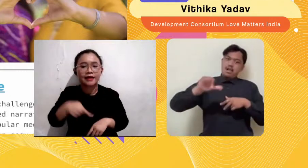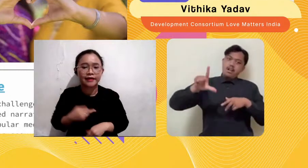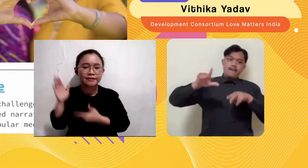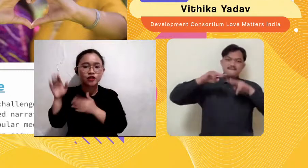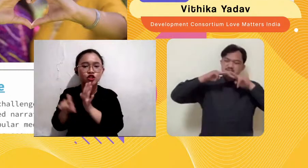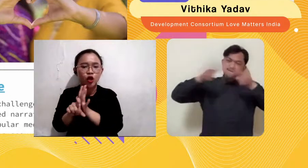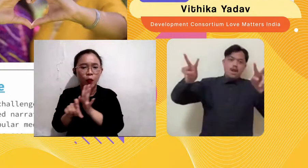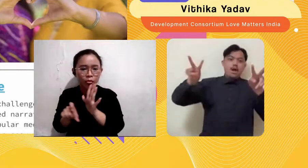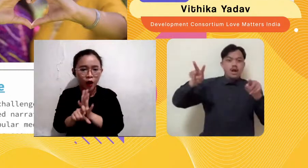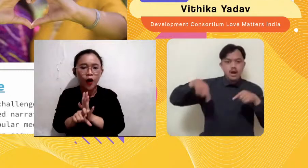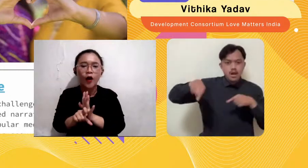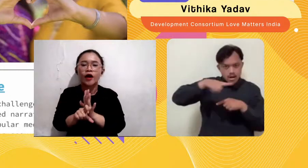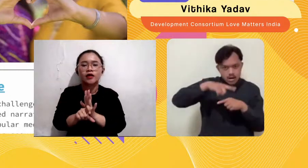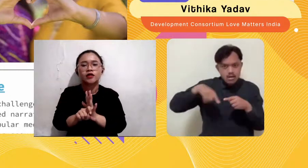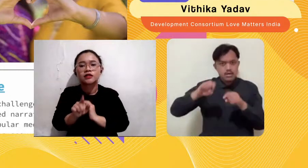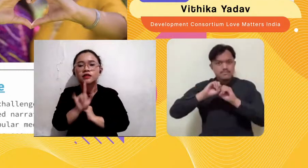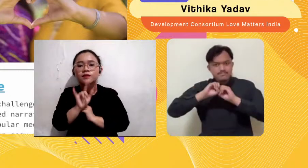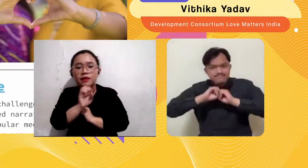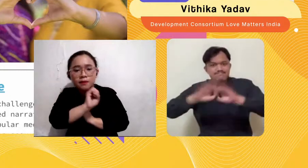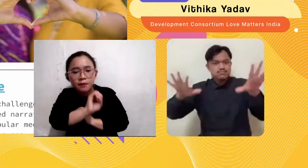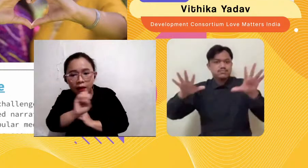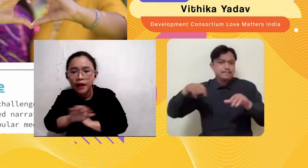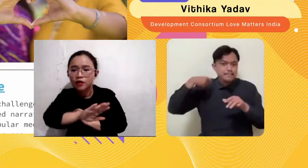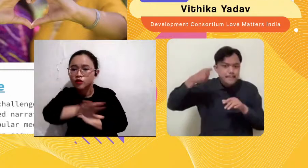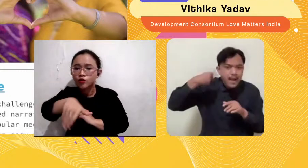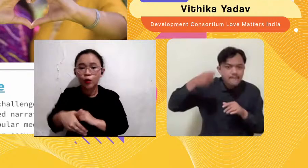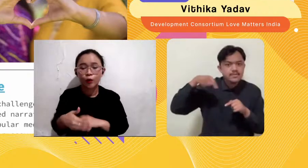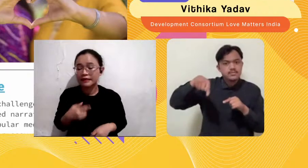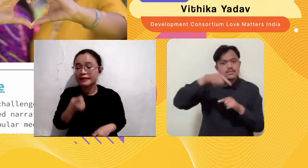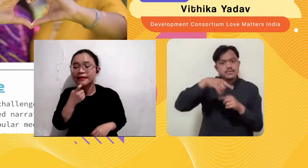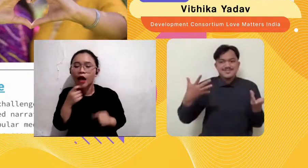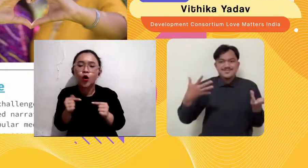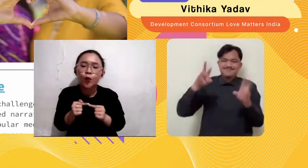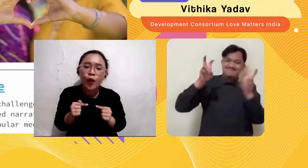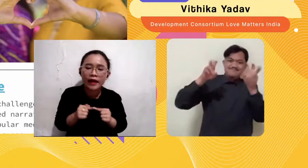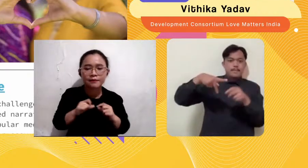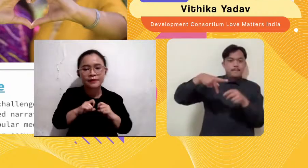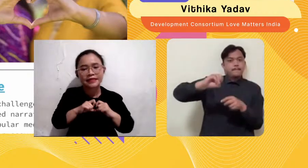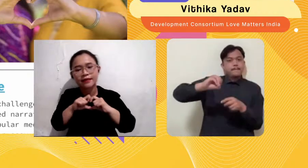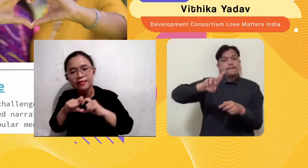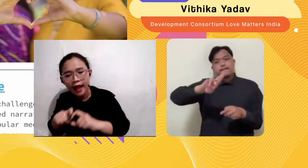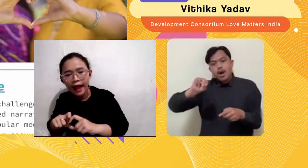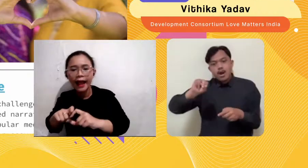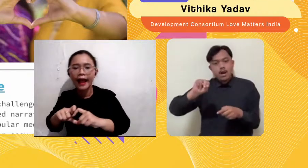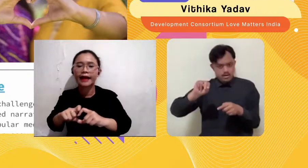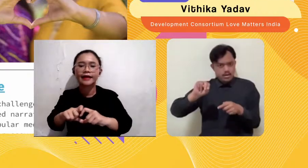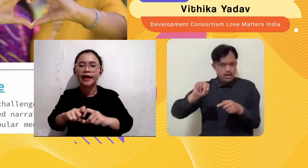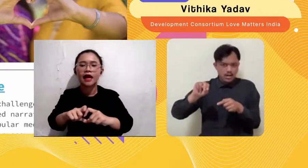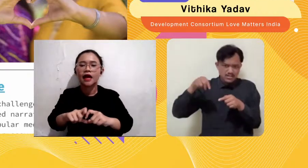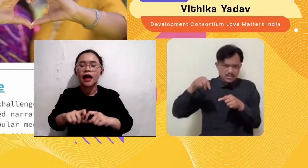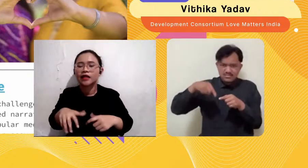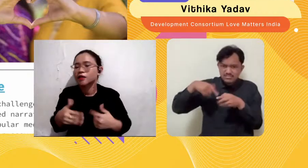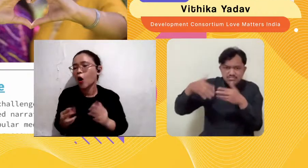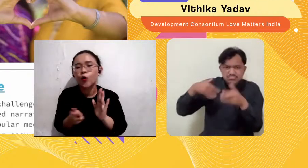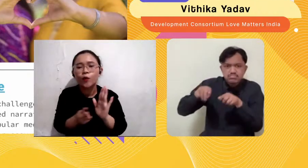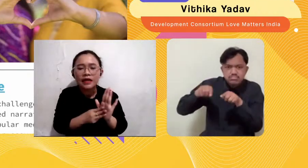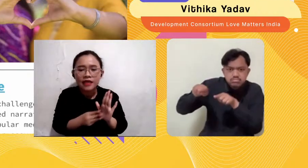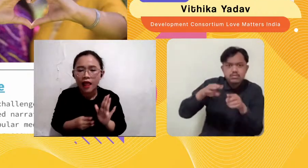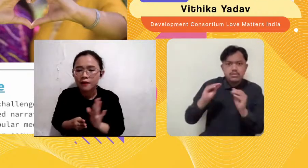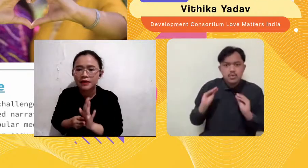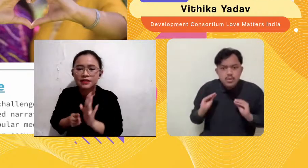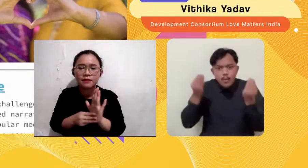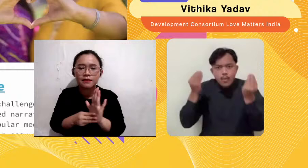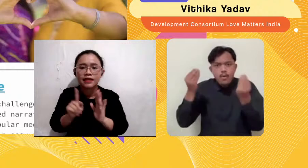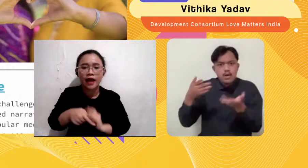intimate relationships, revenge porn is a big problem, not only in India, in Asia Pacific, but around the